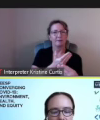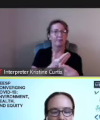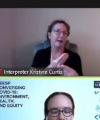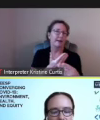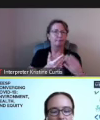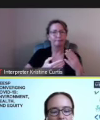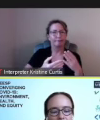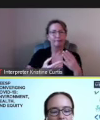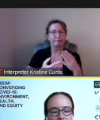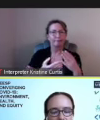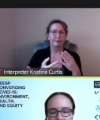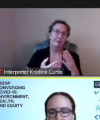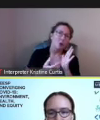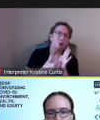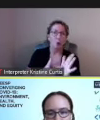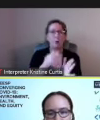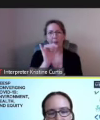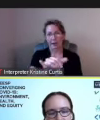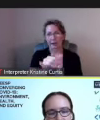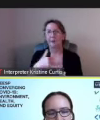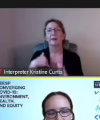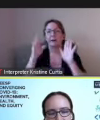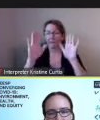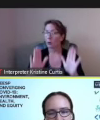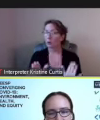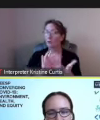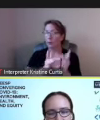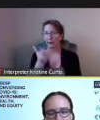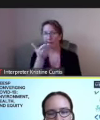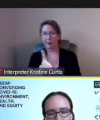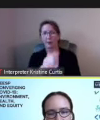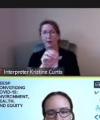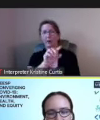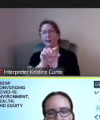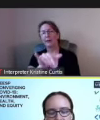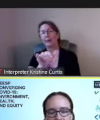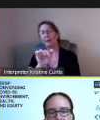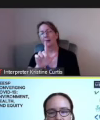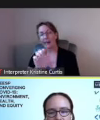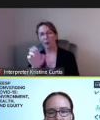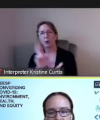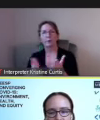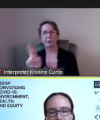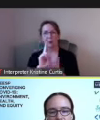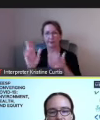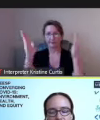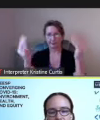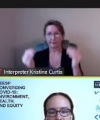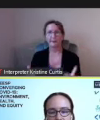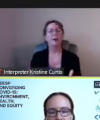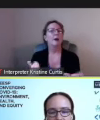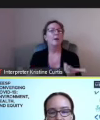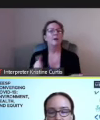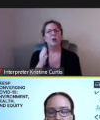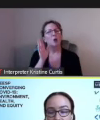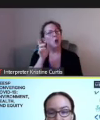Yale University, and they have a great website. Next. You might have heard University of Arizona used